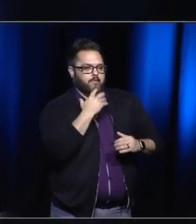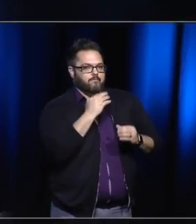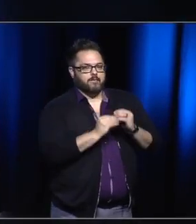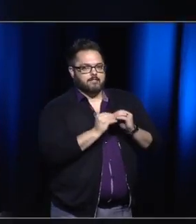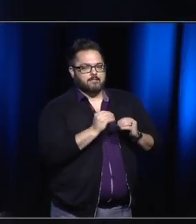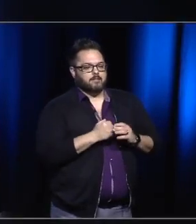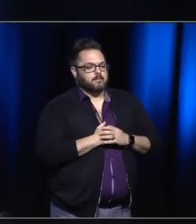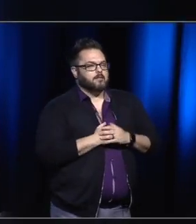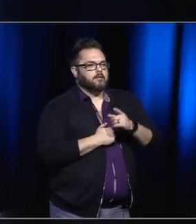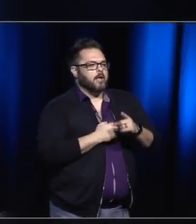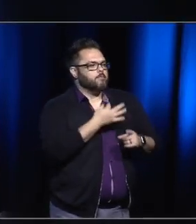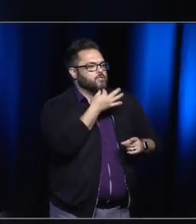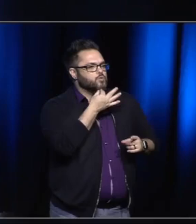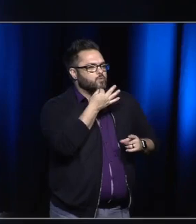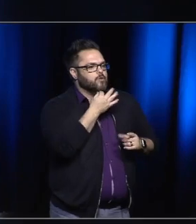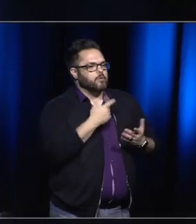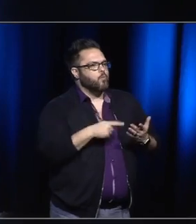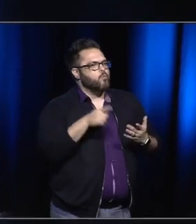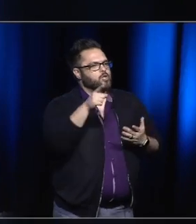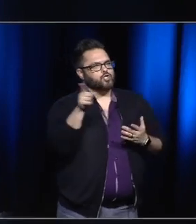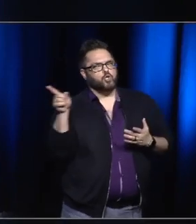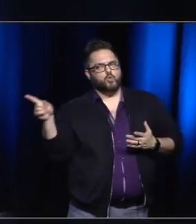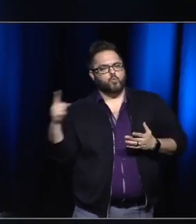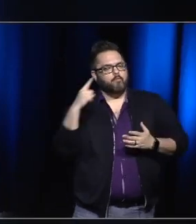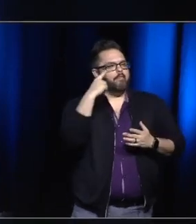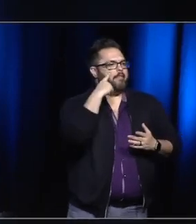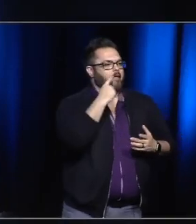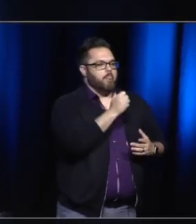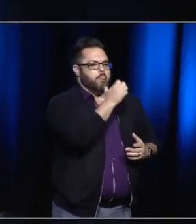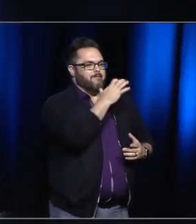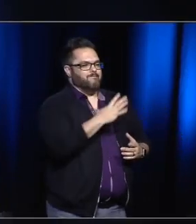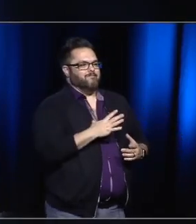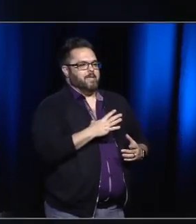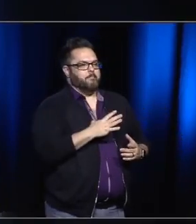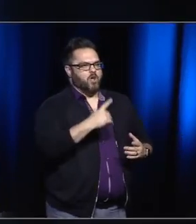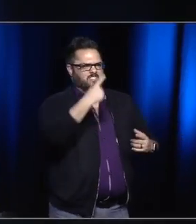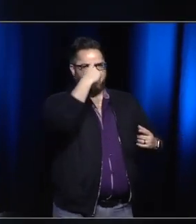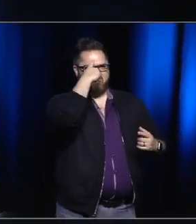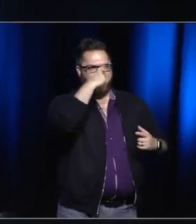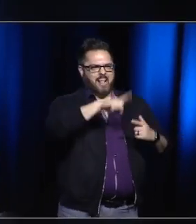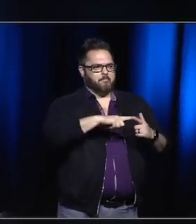So I was wondering, what do you think the females think about all this?